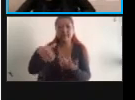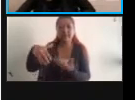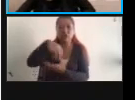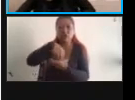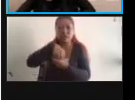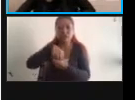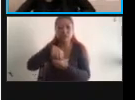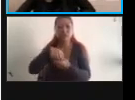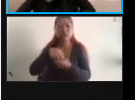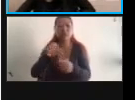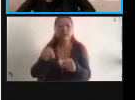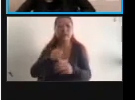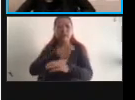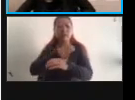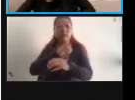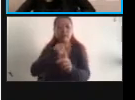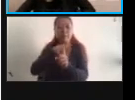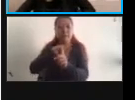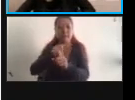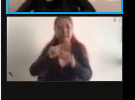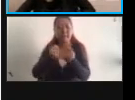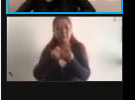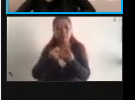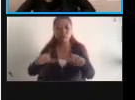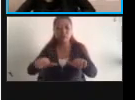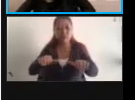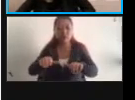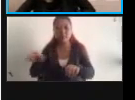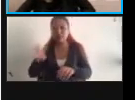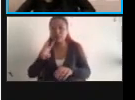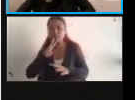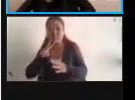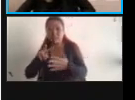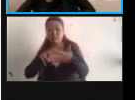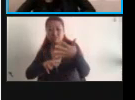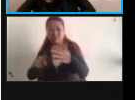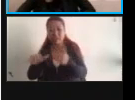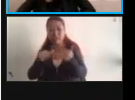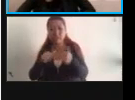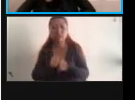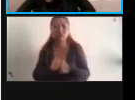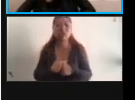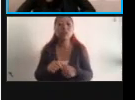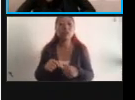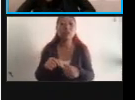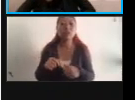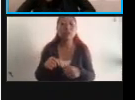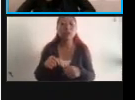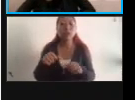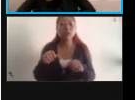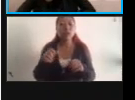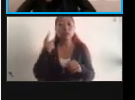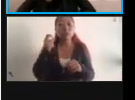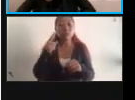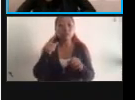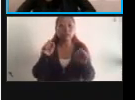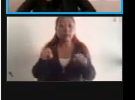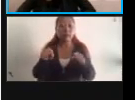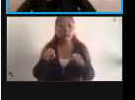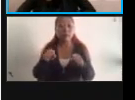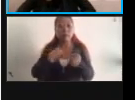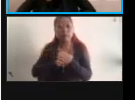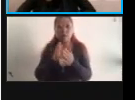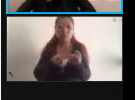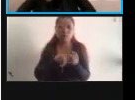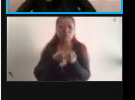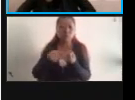ability to perform. Team cohesion is an attraction to the team and its tasks. It can be a source of social support and